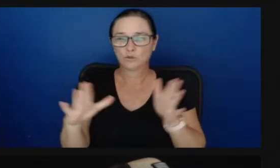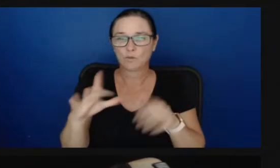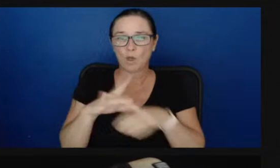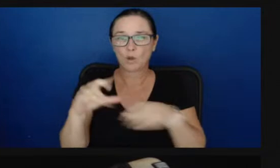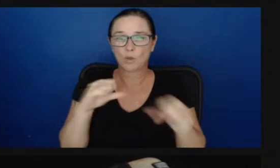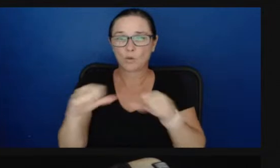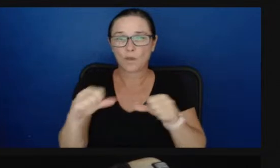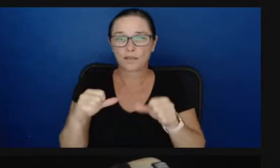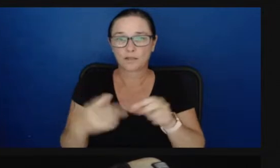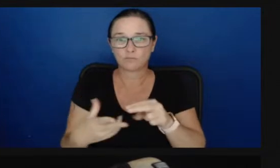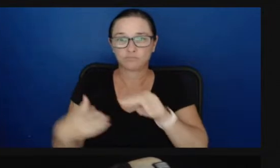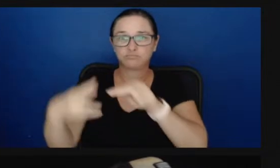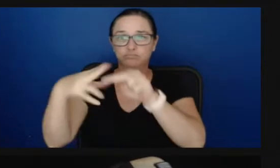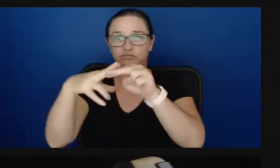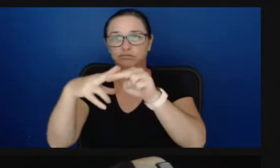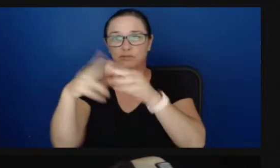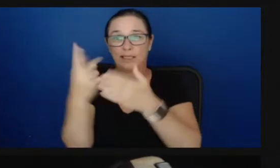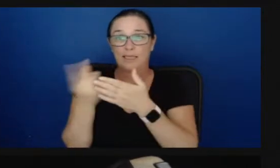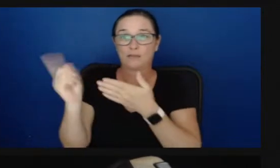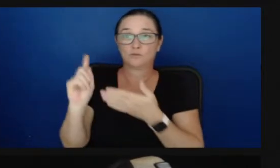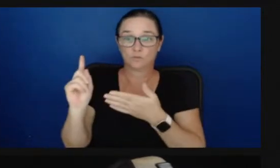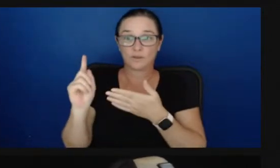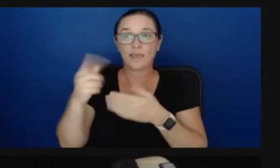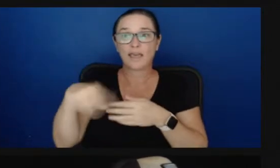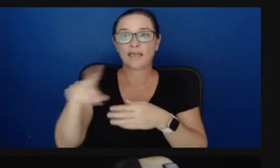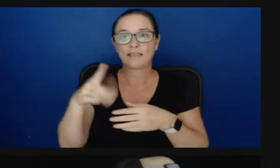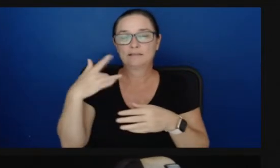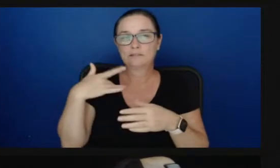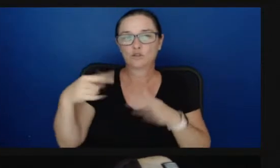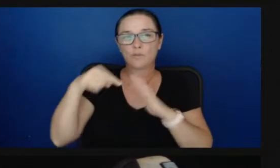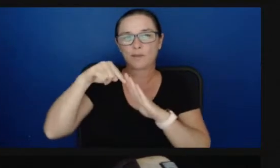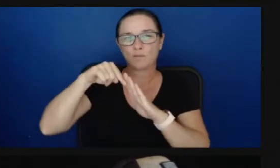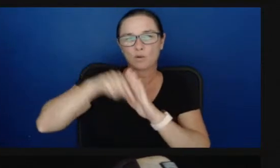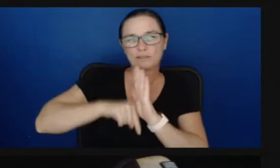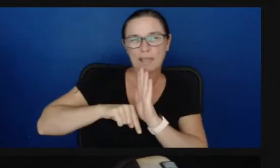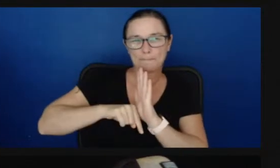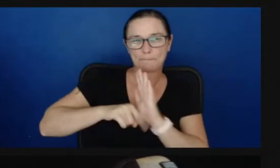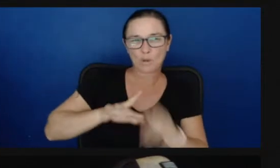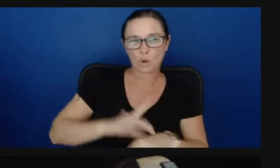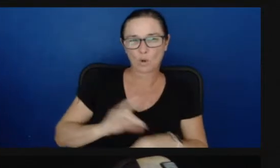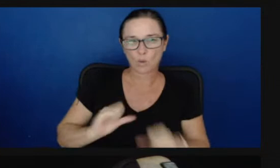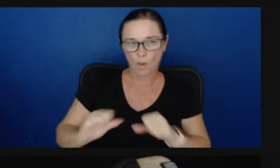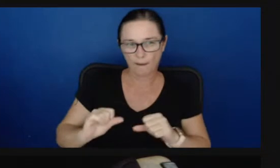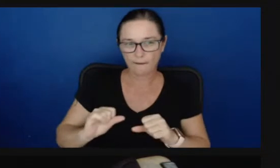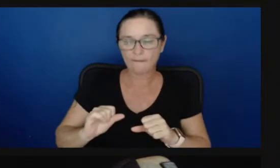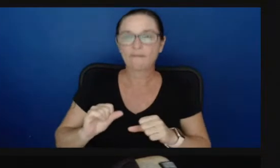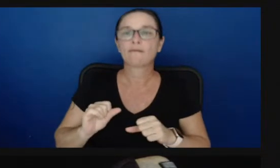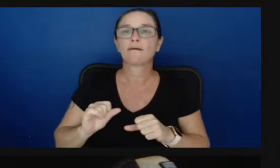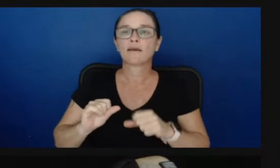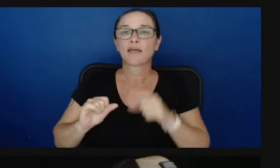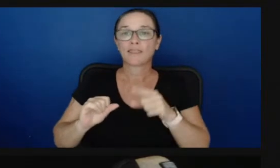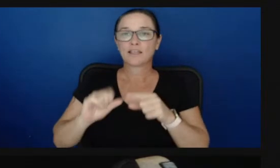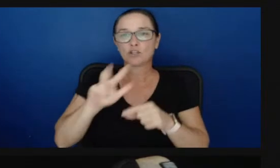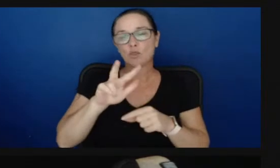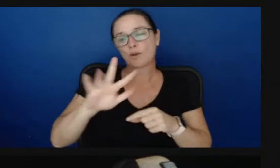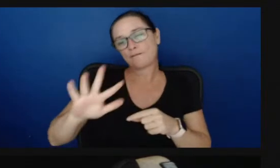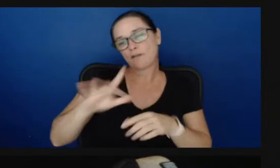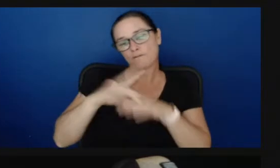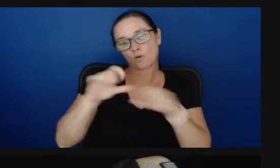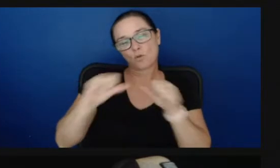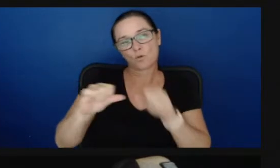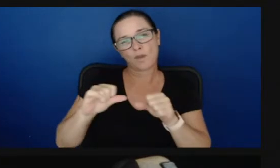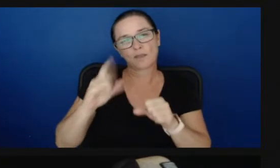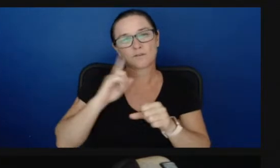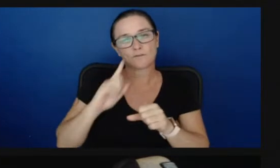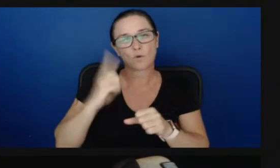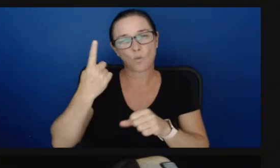week. These are largely deeper earthquakes. The counts aren't huge. These are 35 earthquakes in one day for